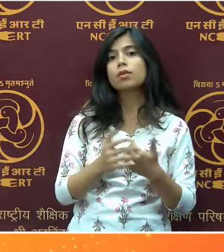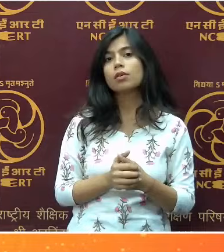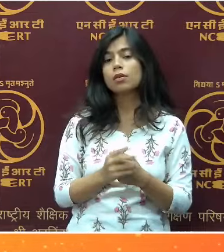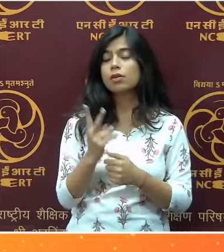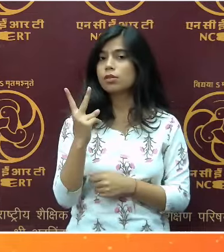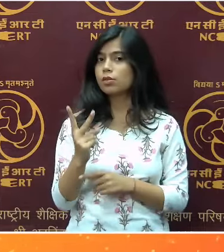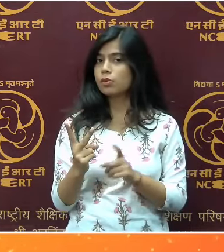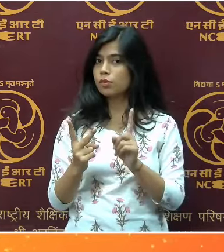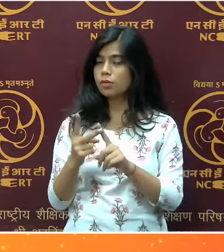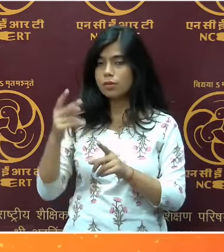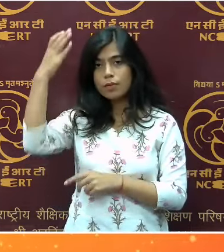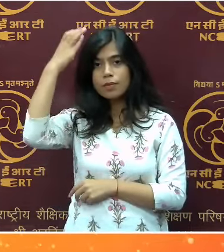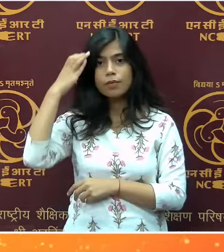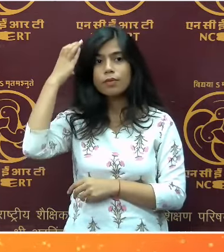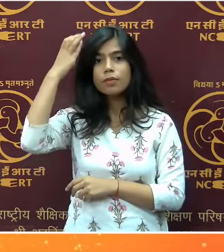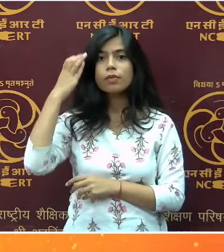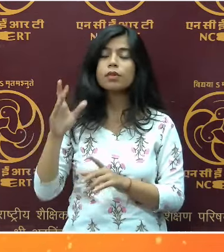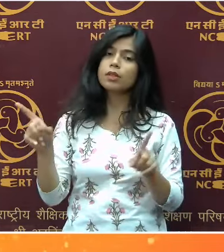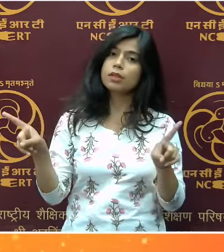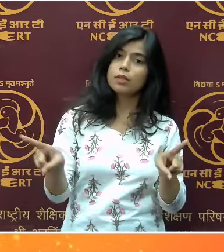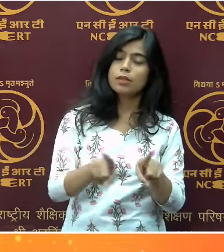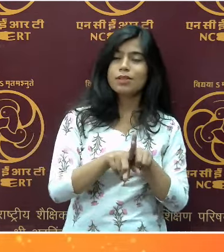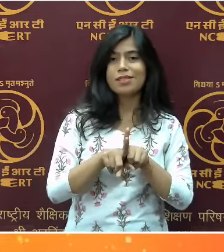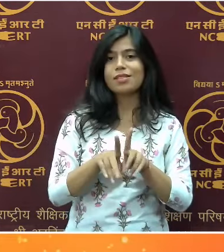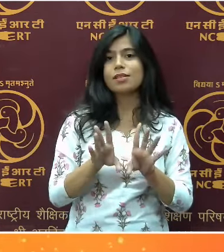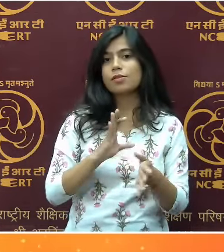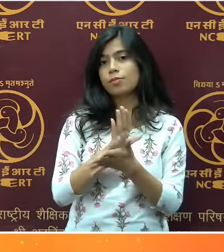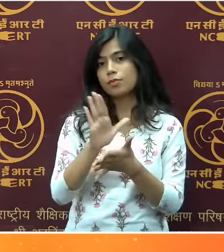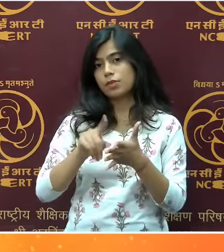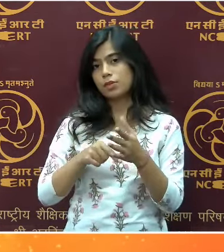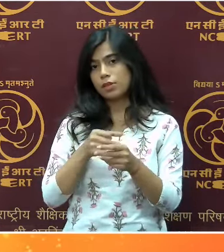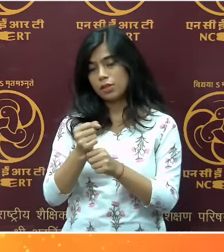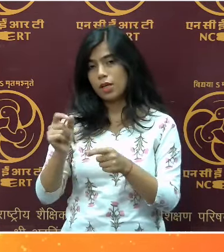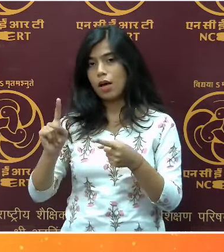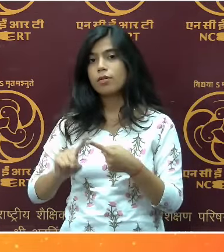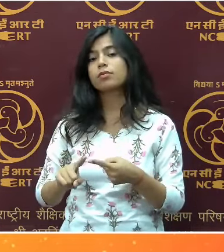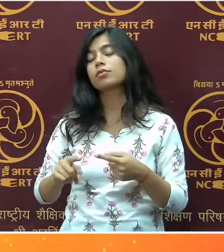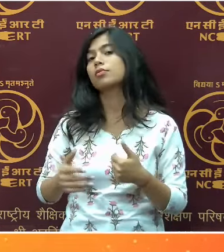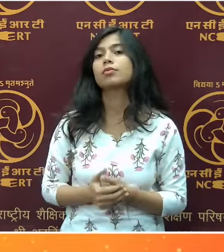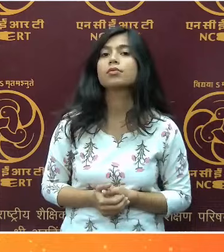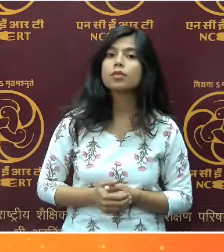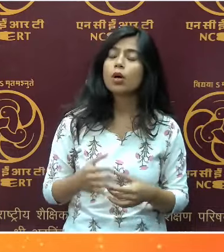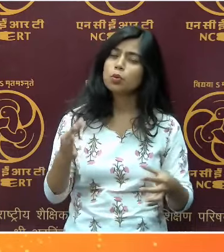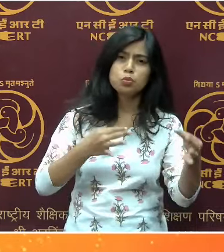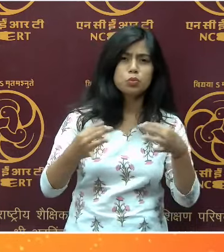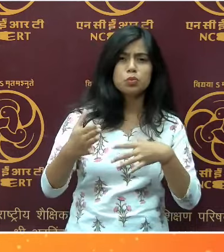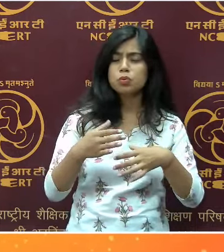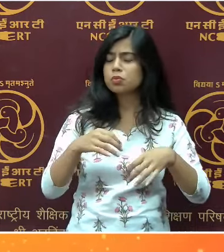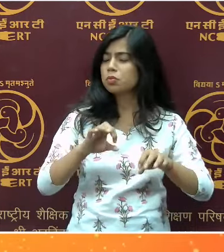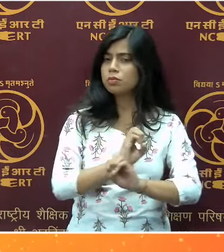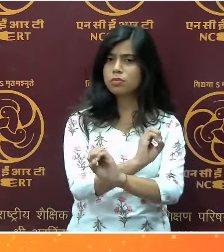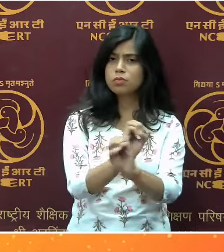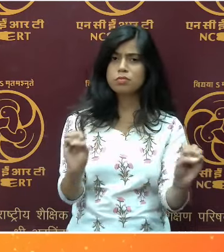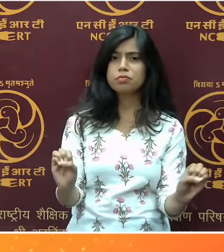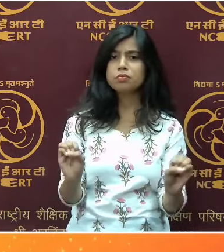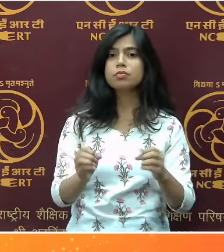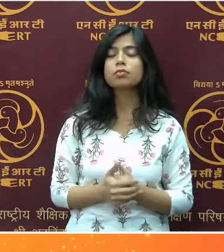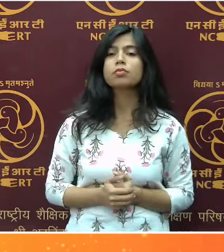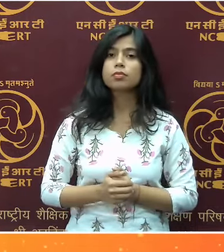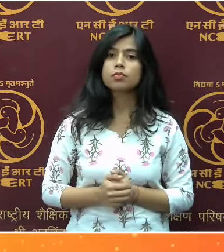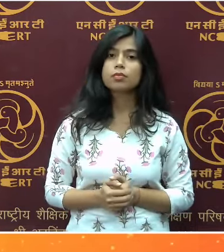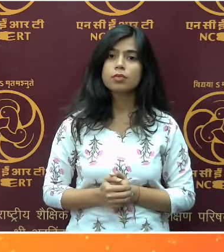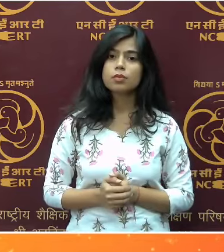case. After rubbing also, the same number of charges in that system, no new charge was created. So, we can say that electric